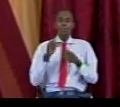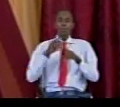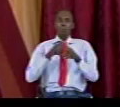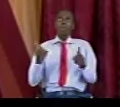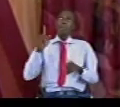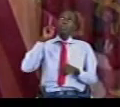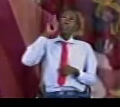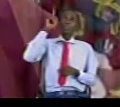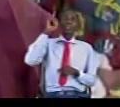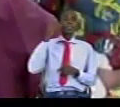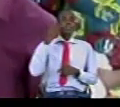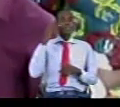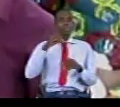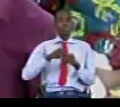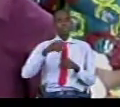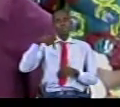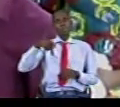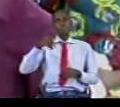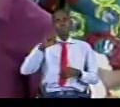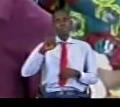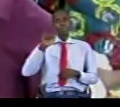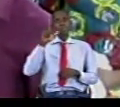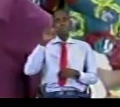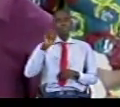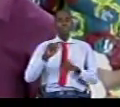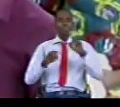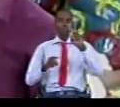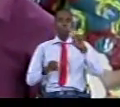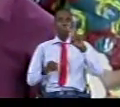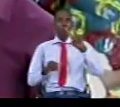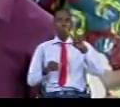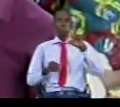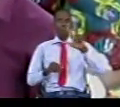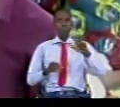Psalm 123, verse 1. Psalm